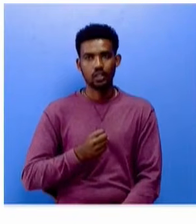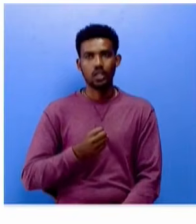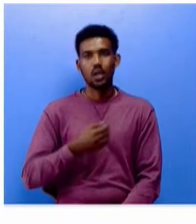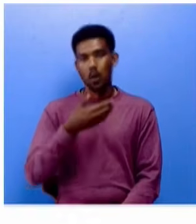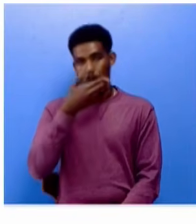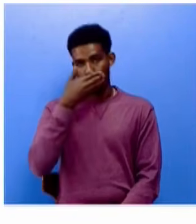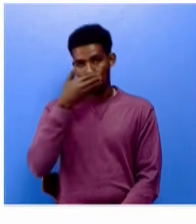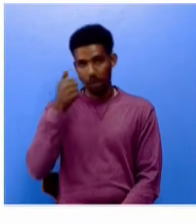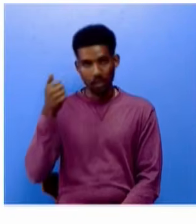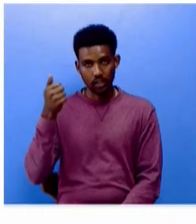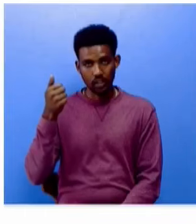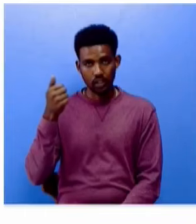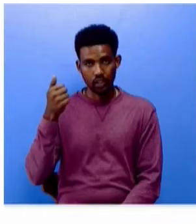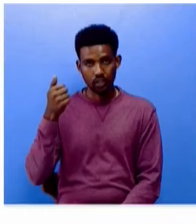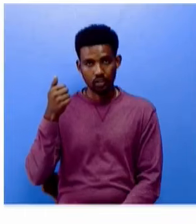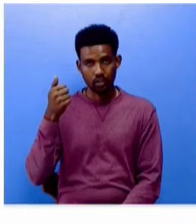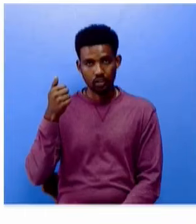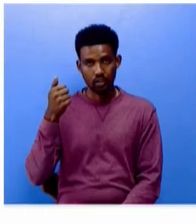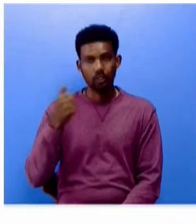better